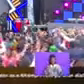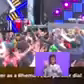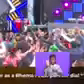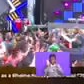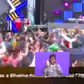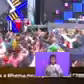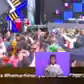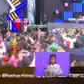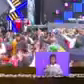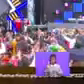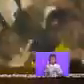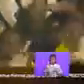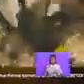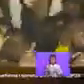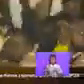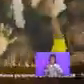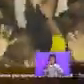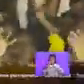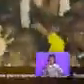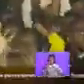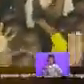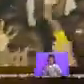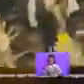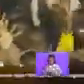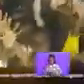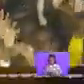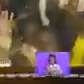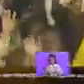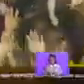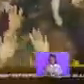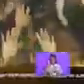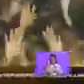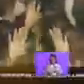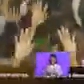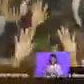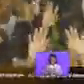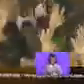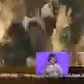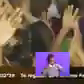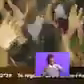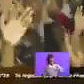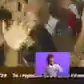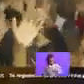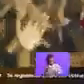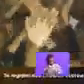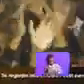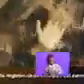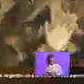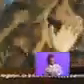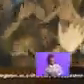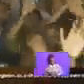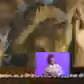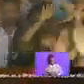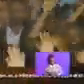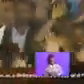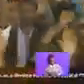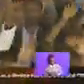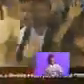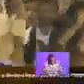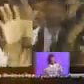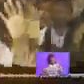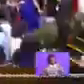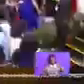some millionaire in the house is there a million in the house res